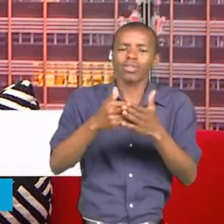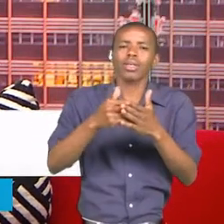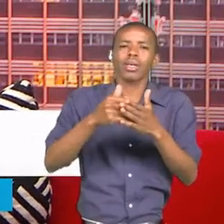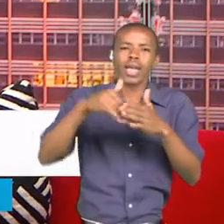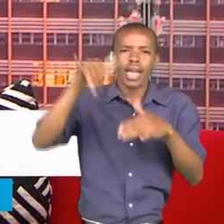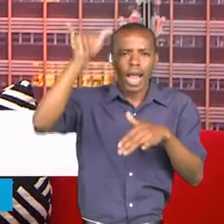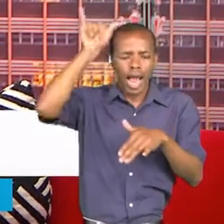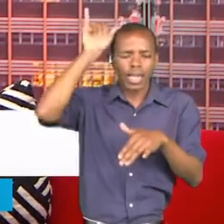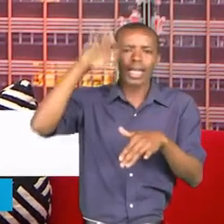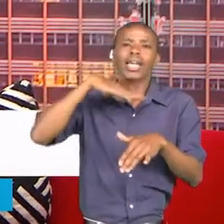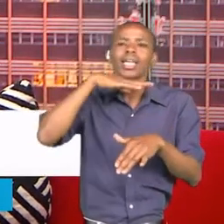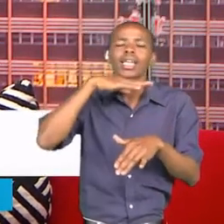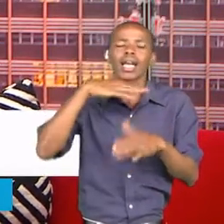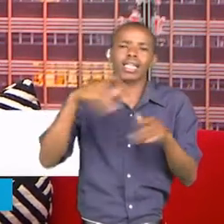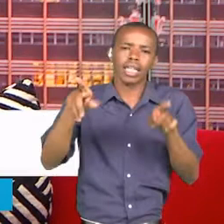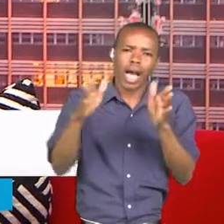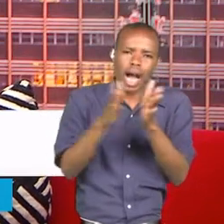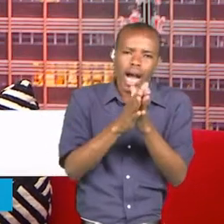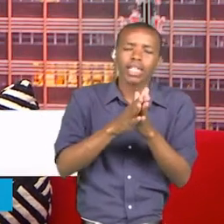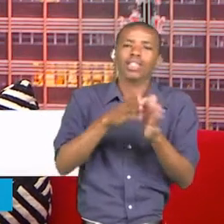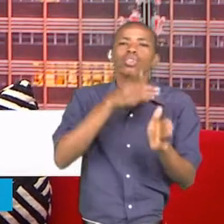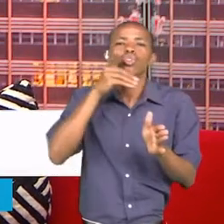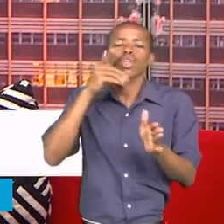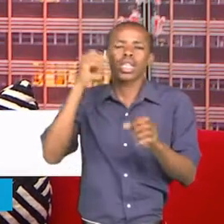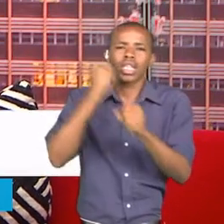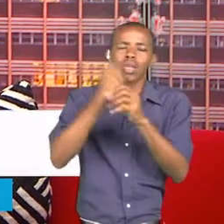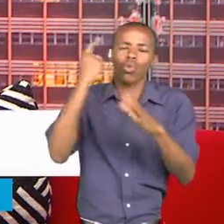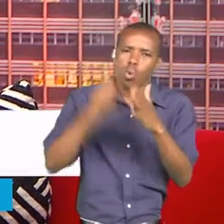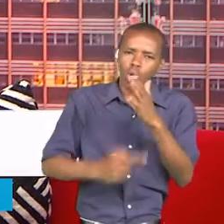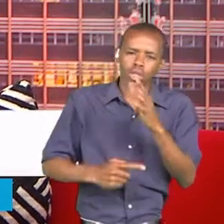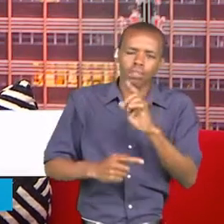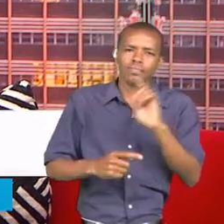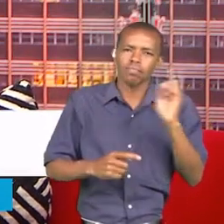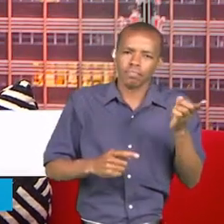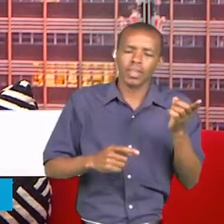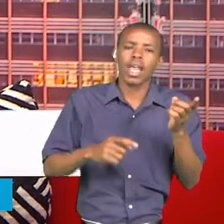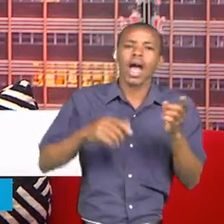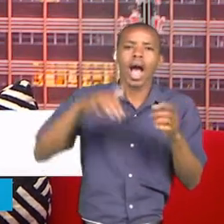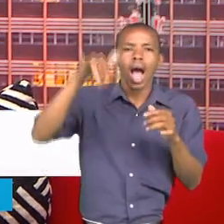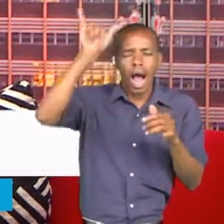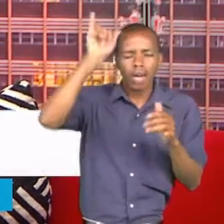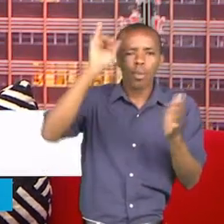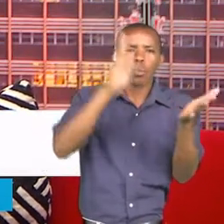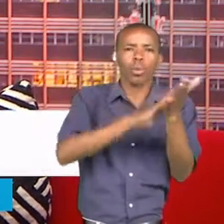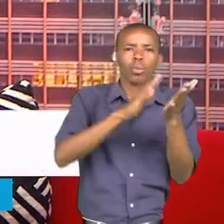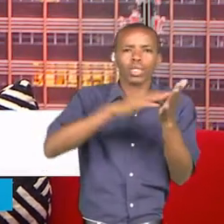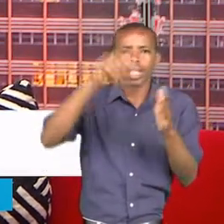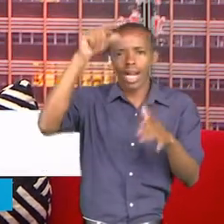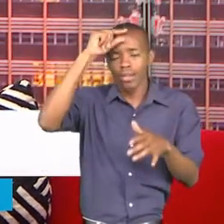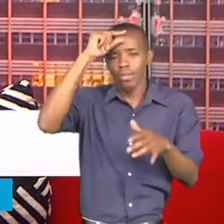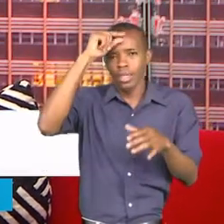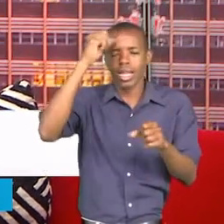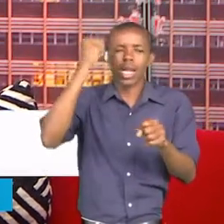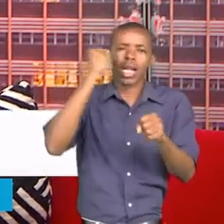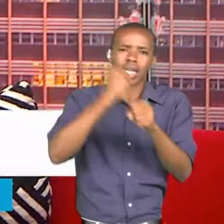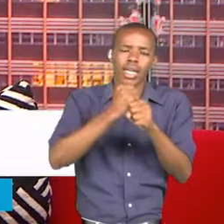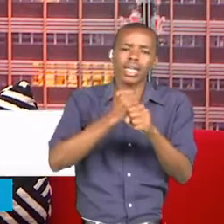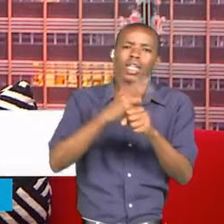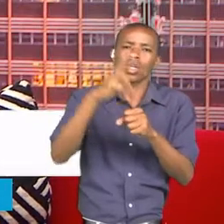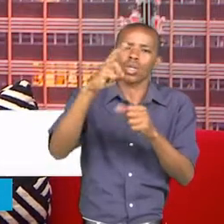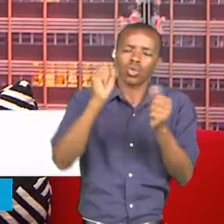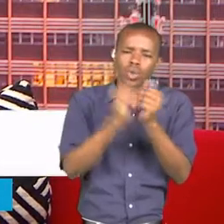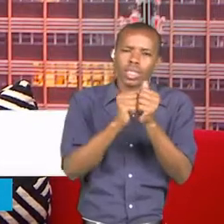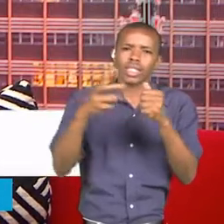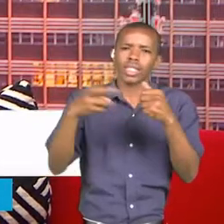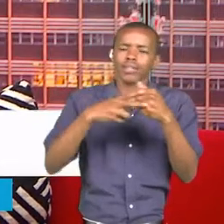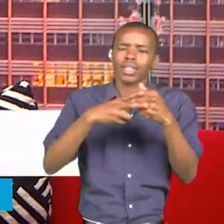and drought. What are they doing with that? There's the offtake of these animals that was proposed by government and done in 2017. I don't know why it's not